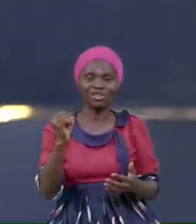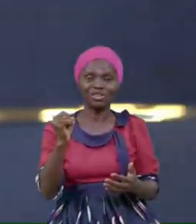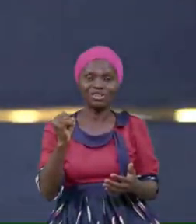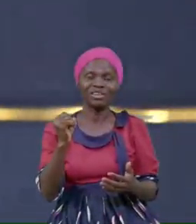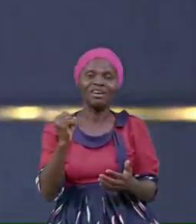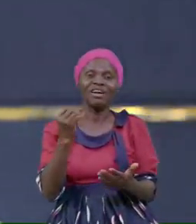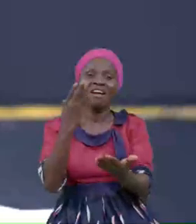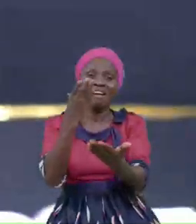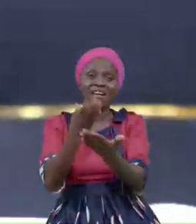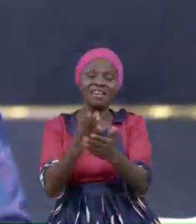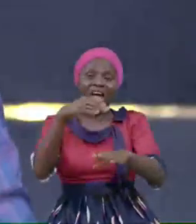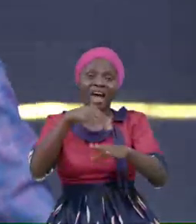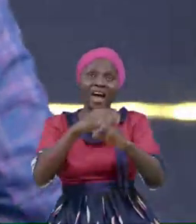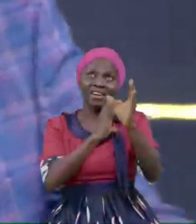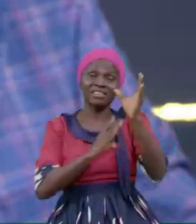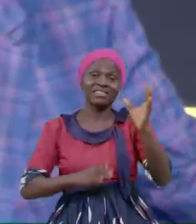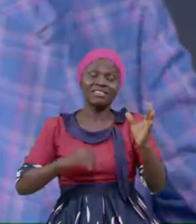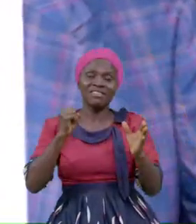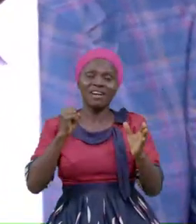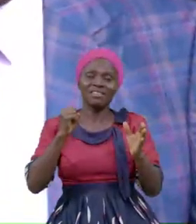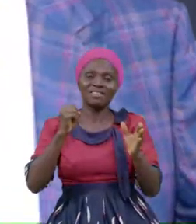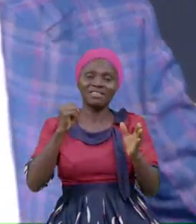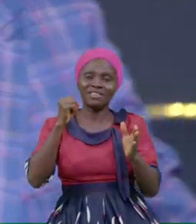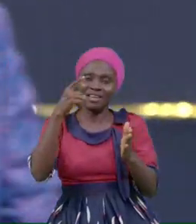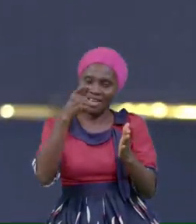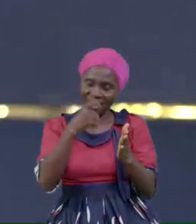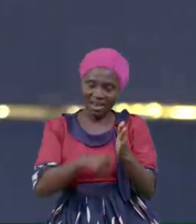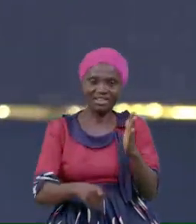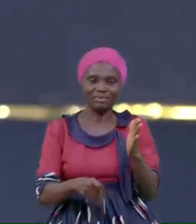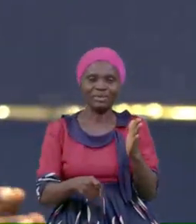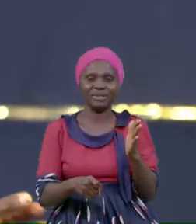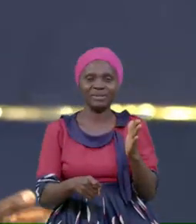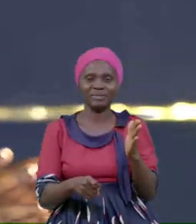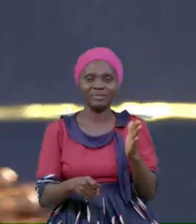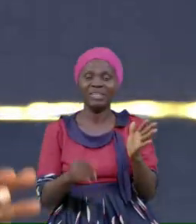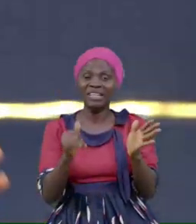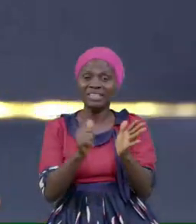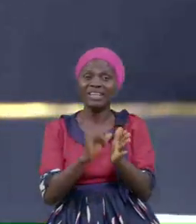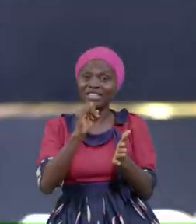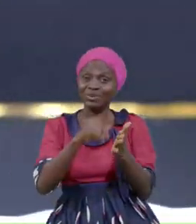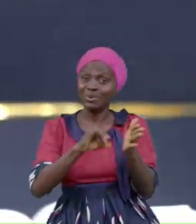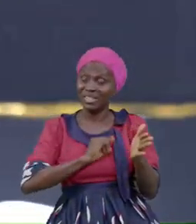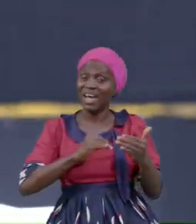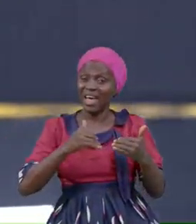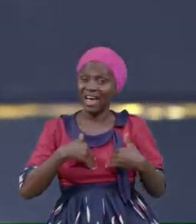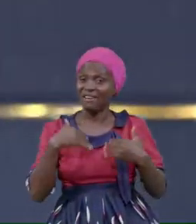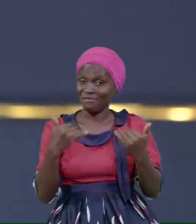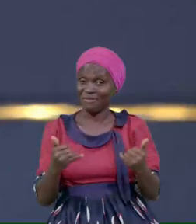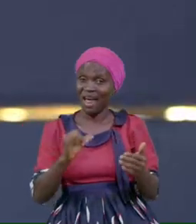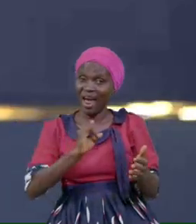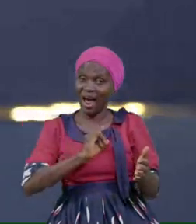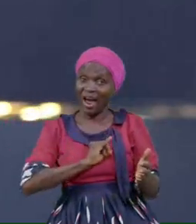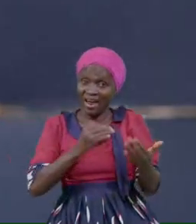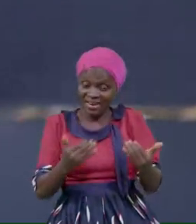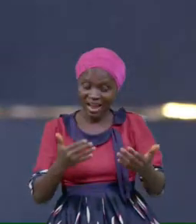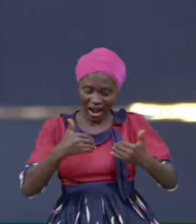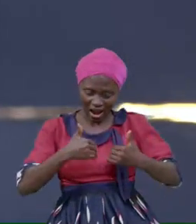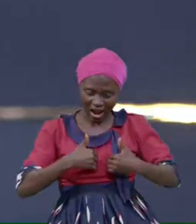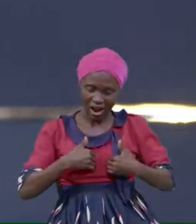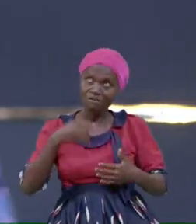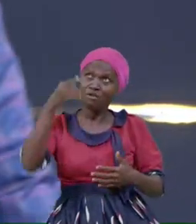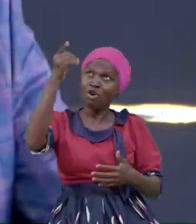God's redemption at Christ's expense. That's what I have now. God's righteousness at Christ's